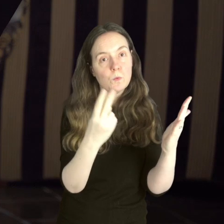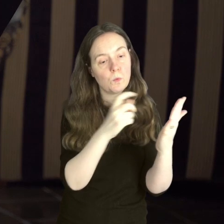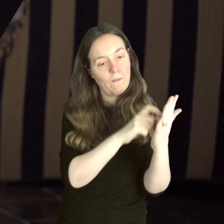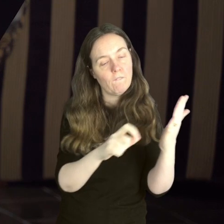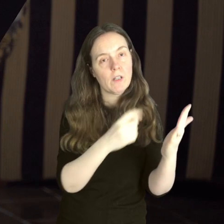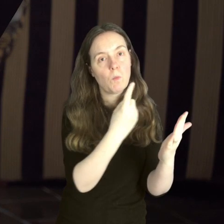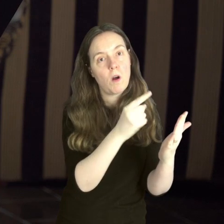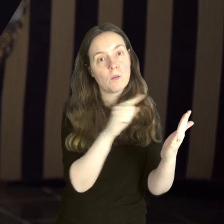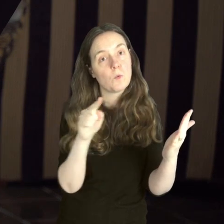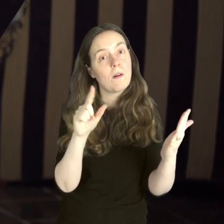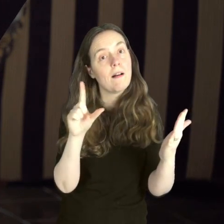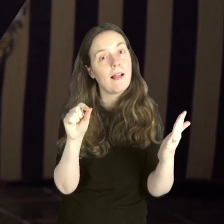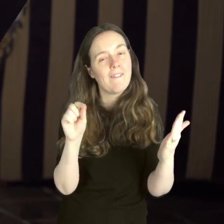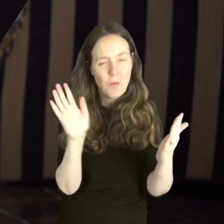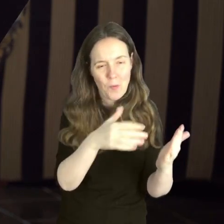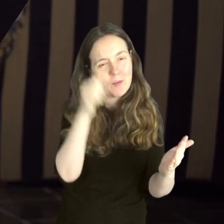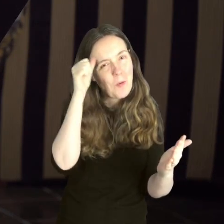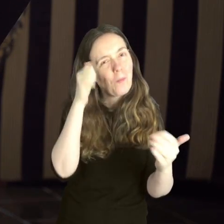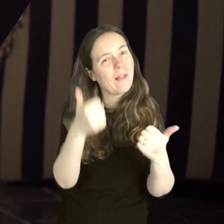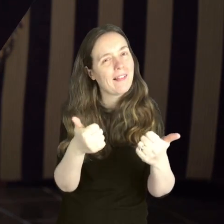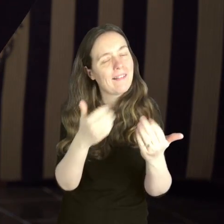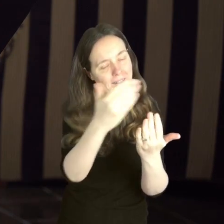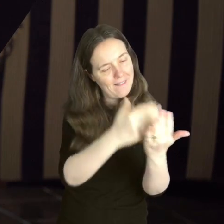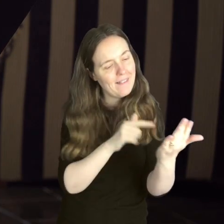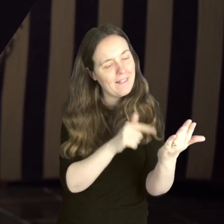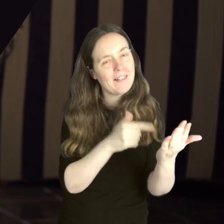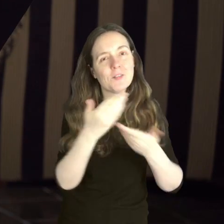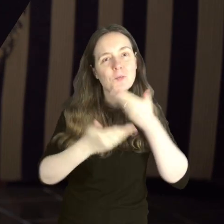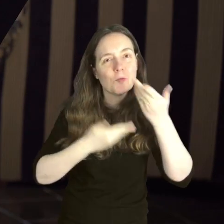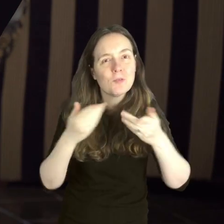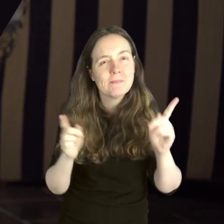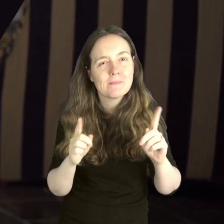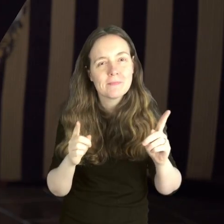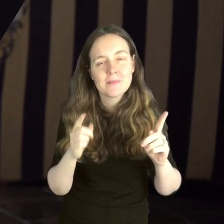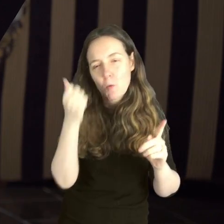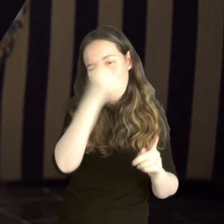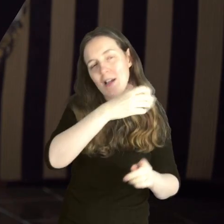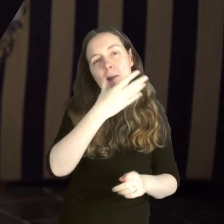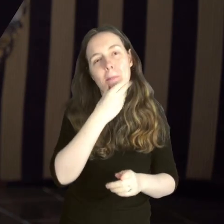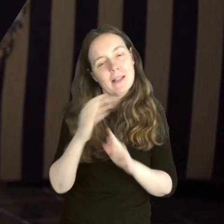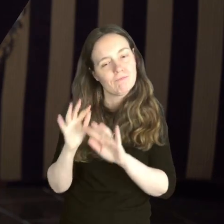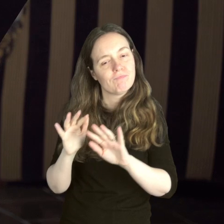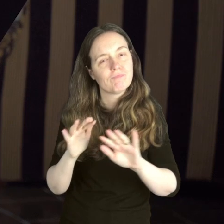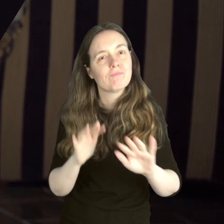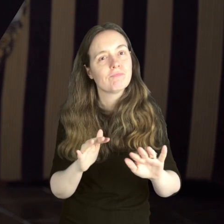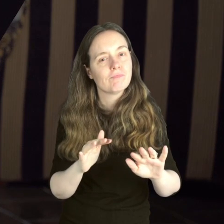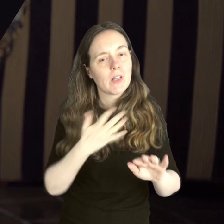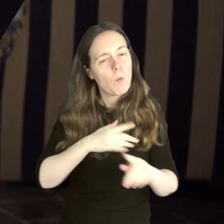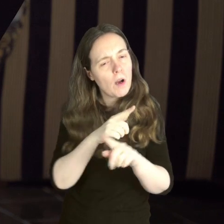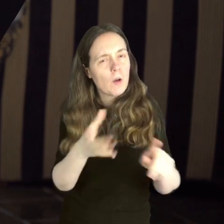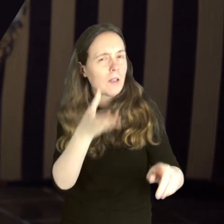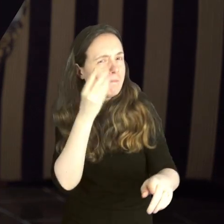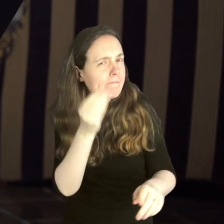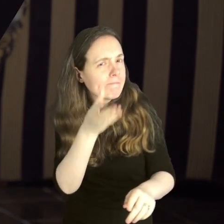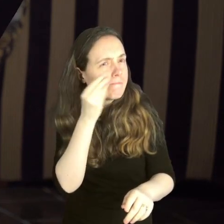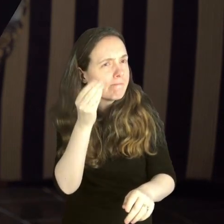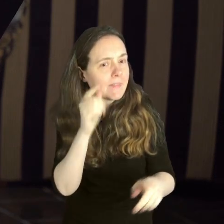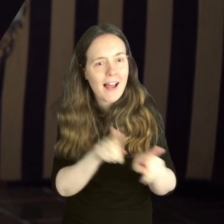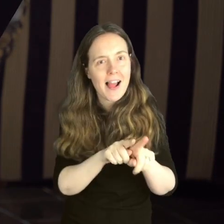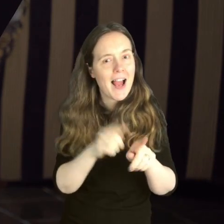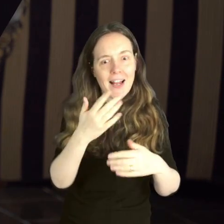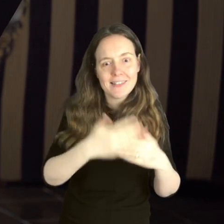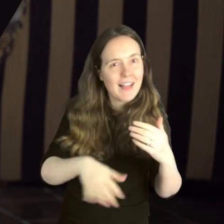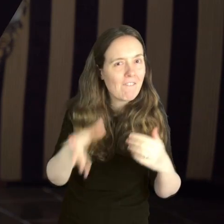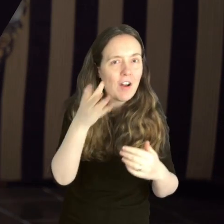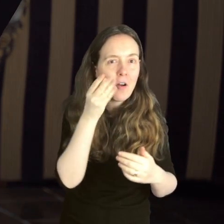verses 1 to 11, and you'll all know it. It's the story of the wise men. But I want you to listen to it as though you've